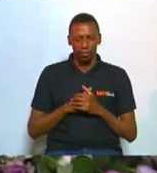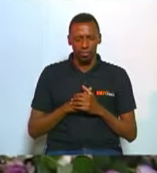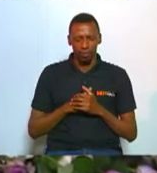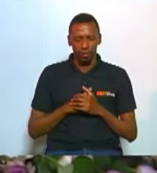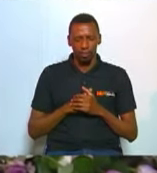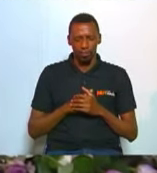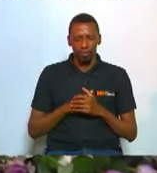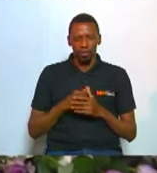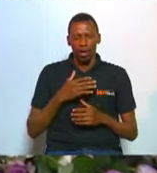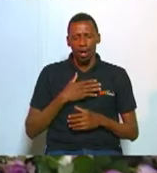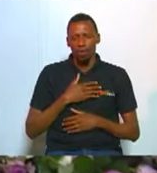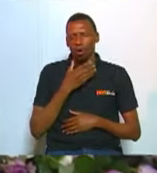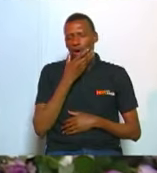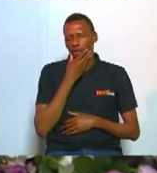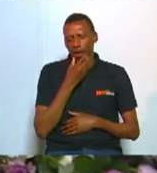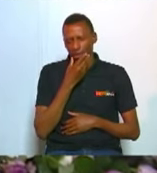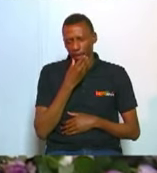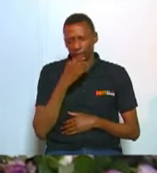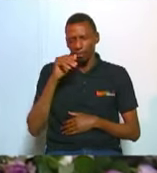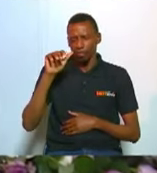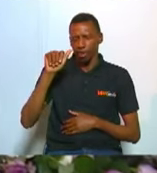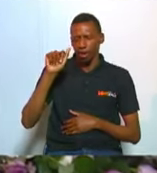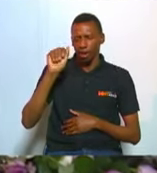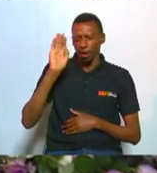our Daddy Abba,